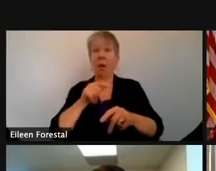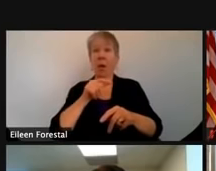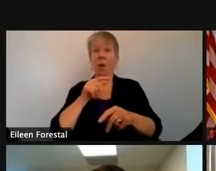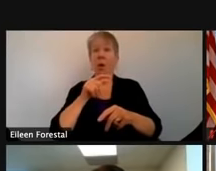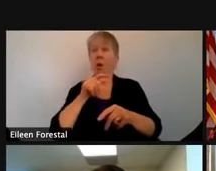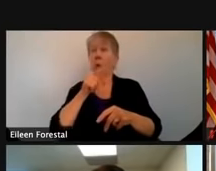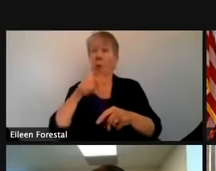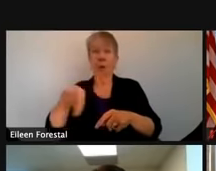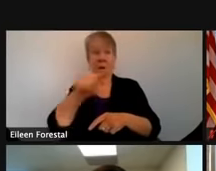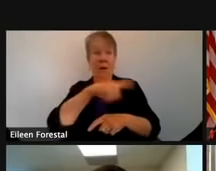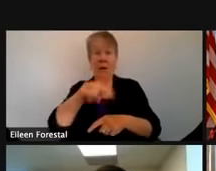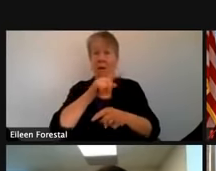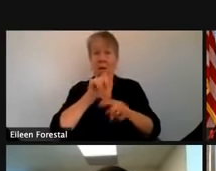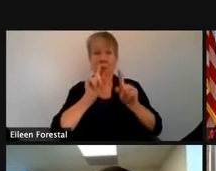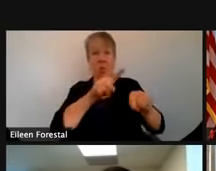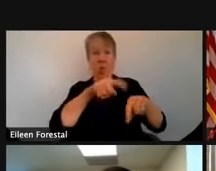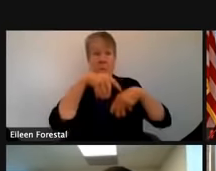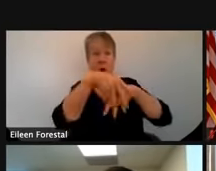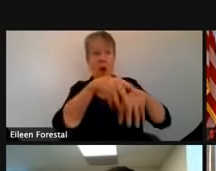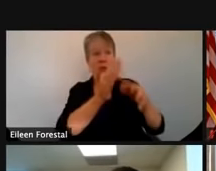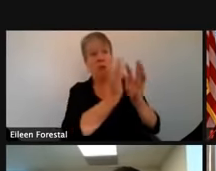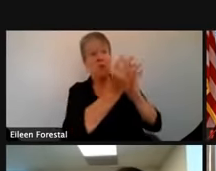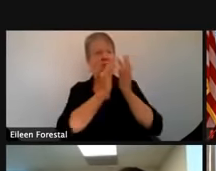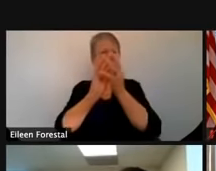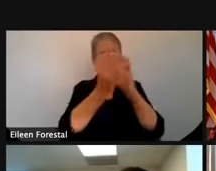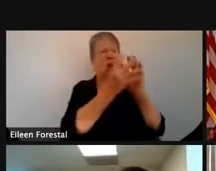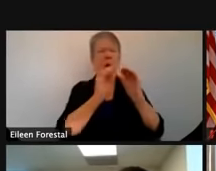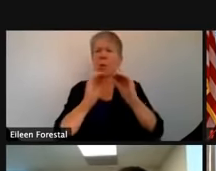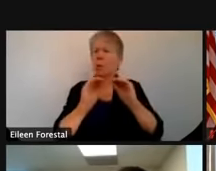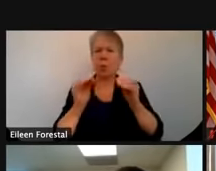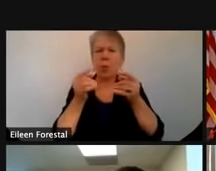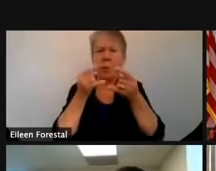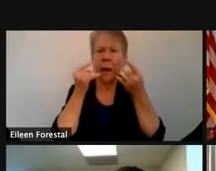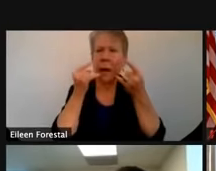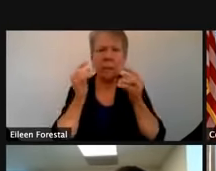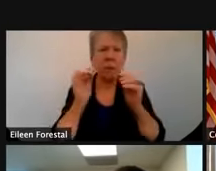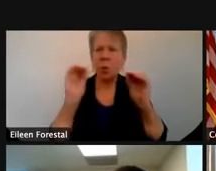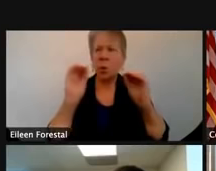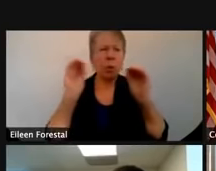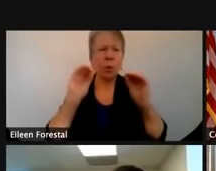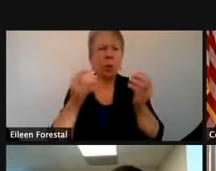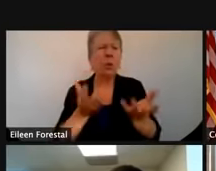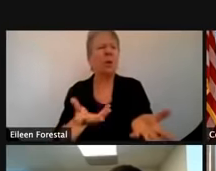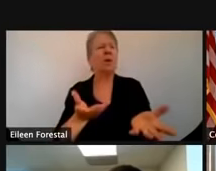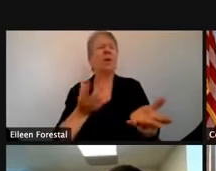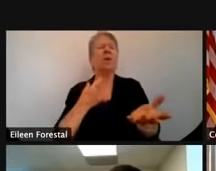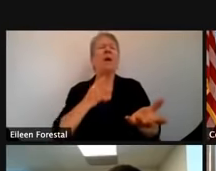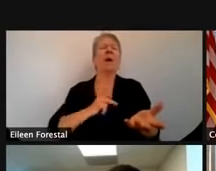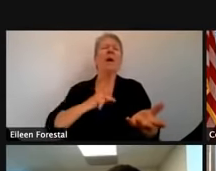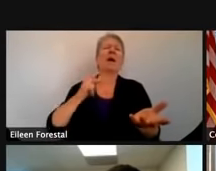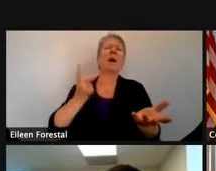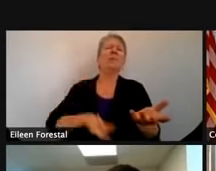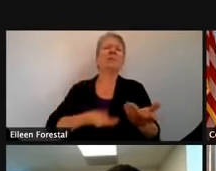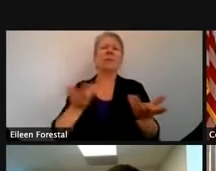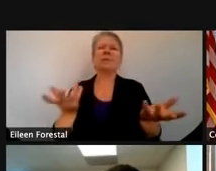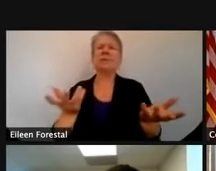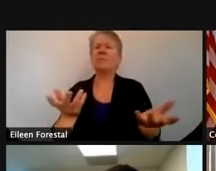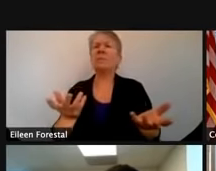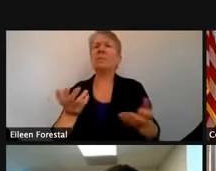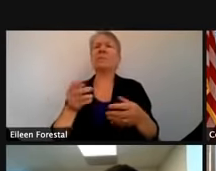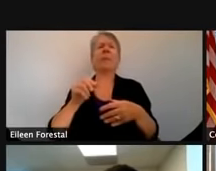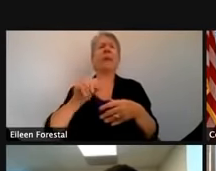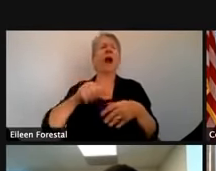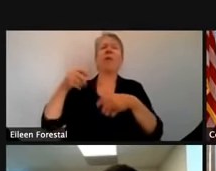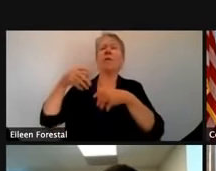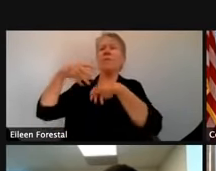suck in other folks who weren't part of it. They didn't put other people in harm's way. And what happened yesterday put other innocent